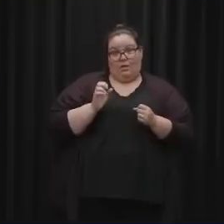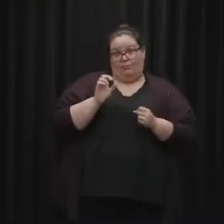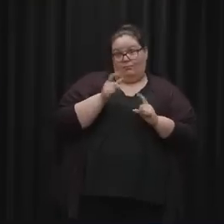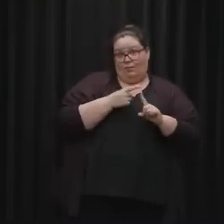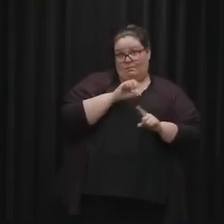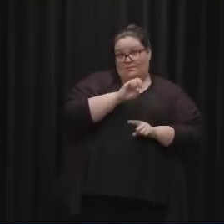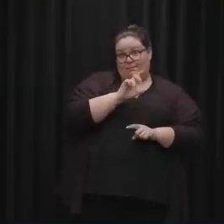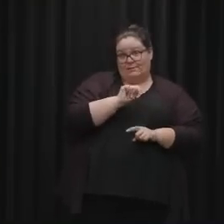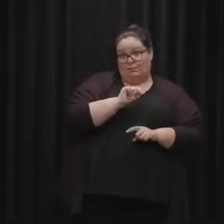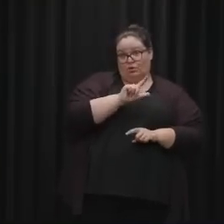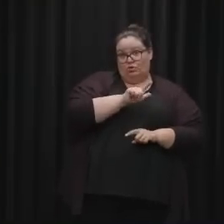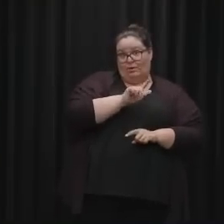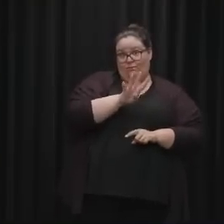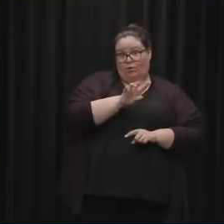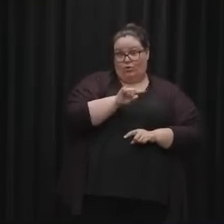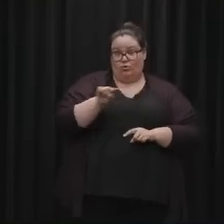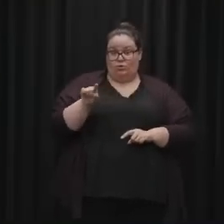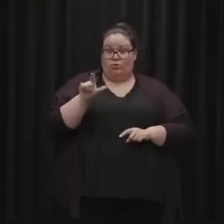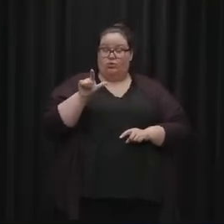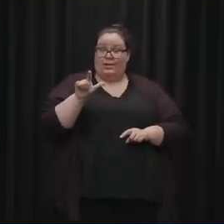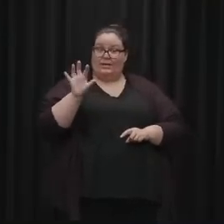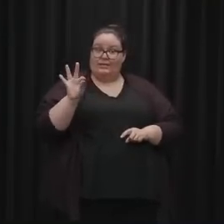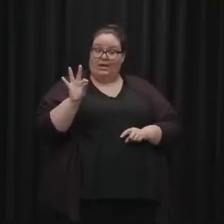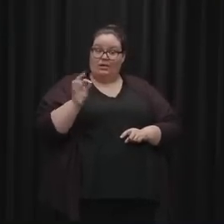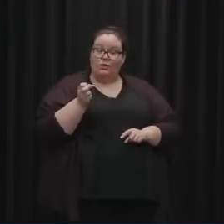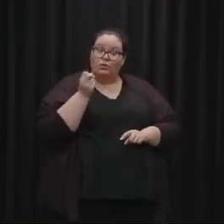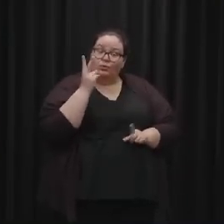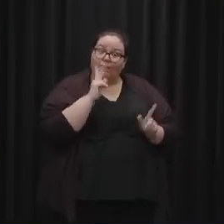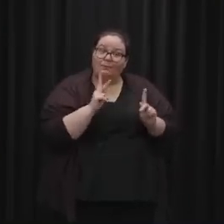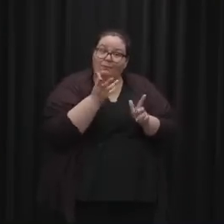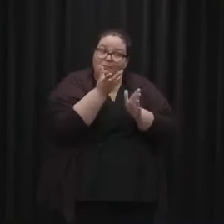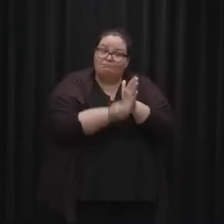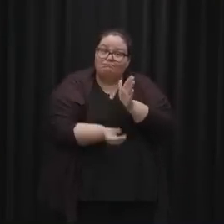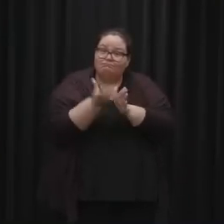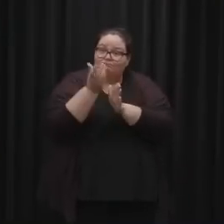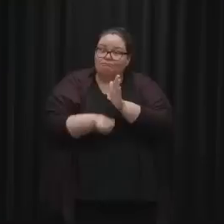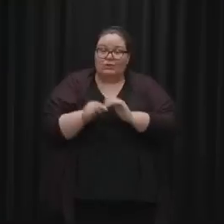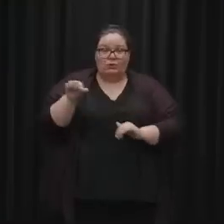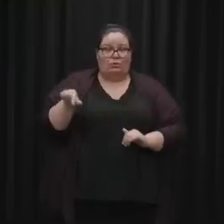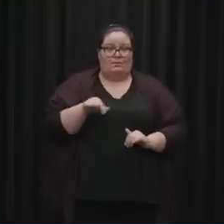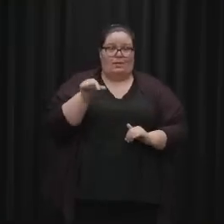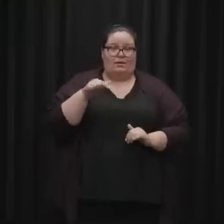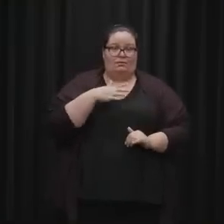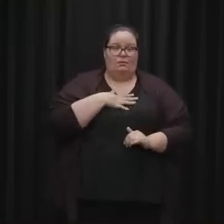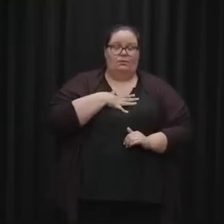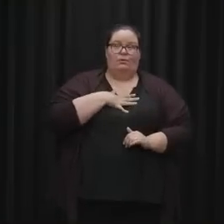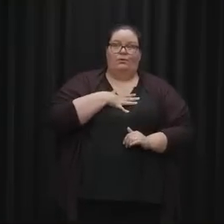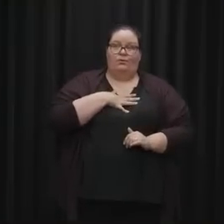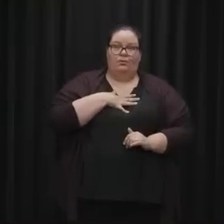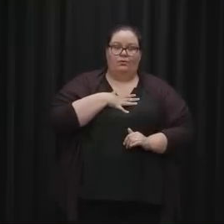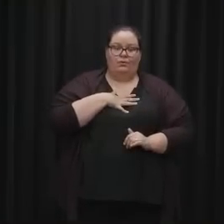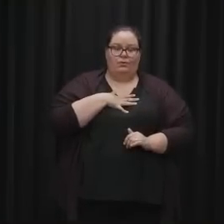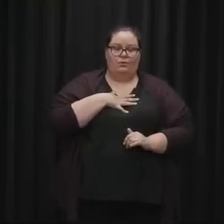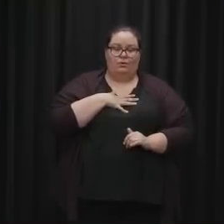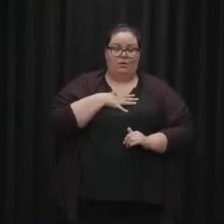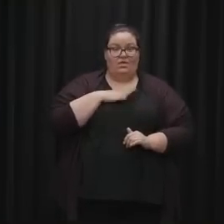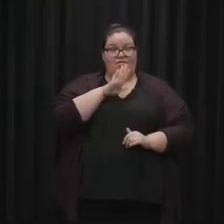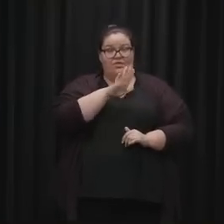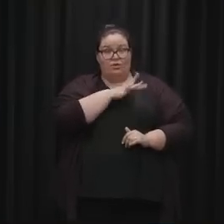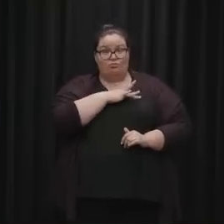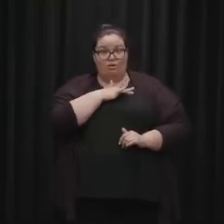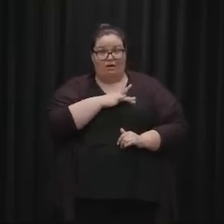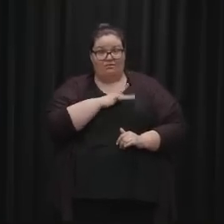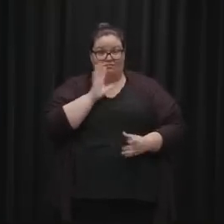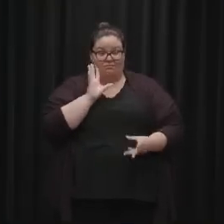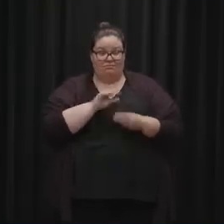Quebec just between September 24th and September 29th. They have lost nearly 6,000 people